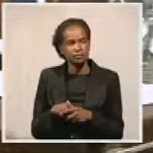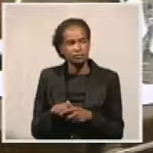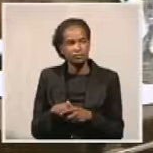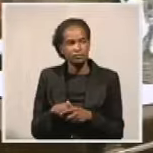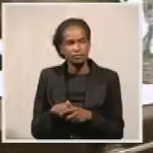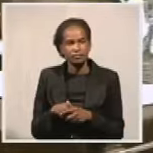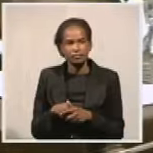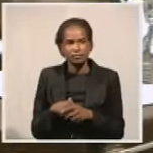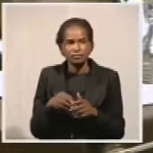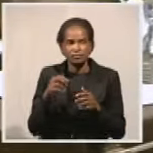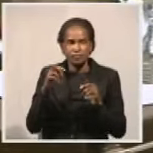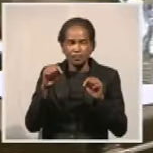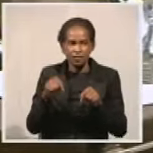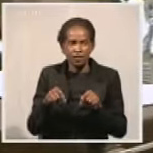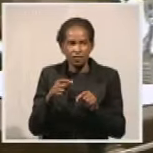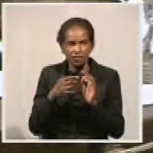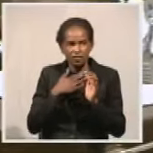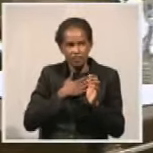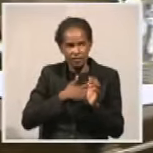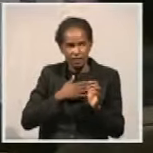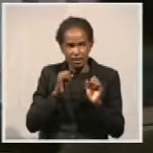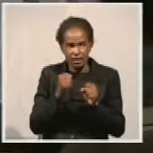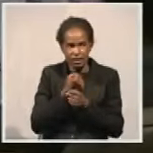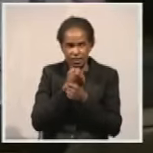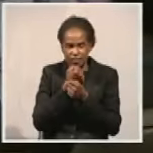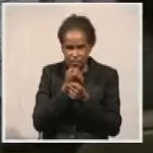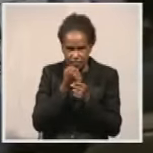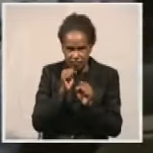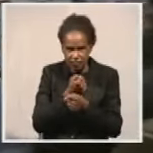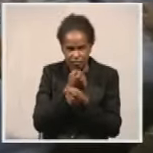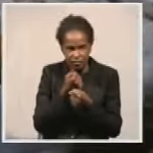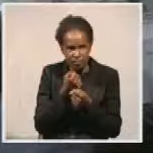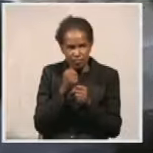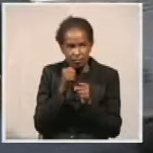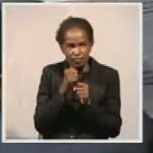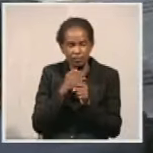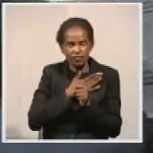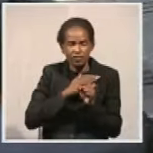we cannot have a titular kind of a president, a ceremonial.